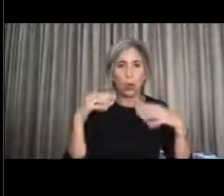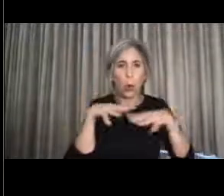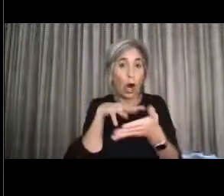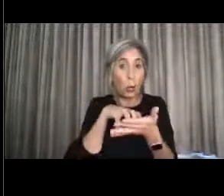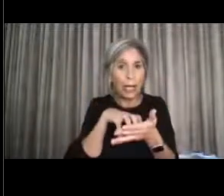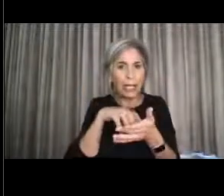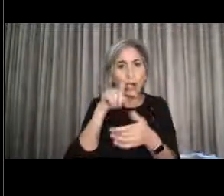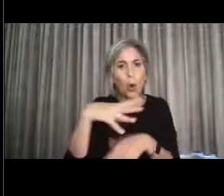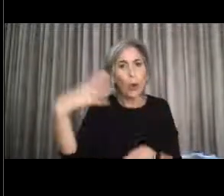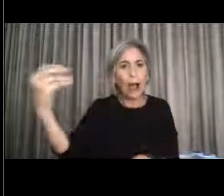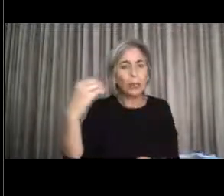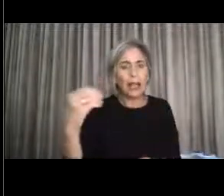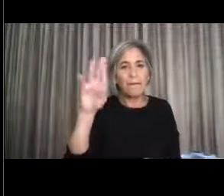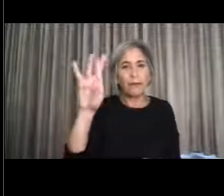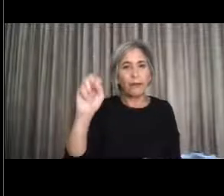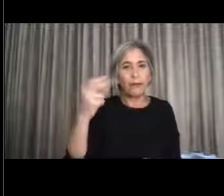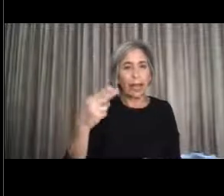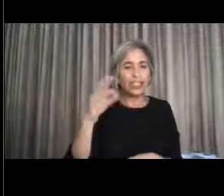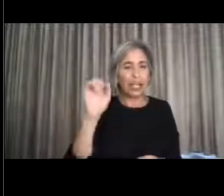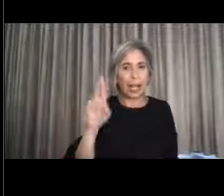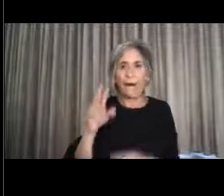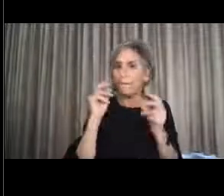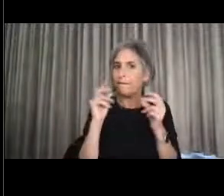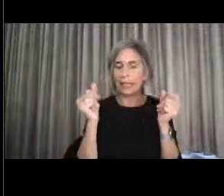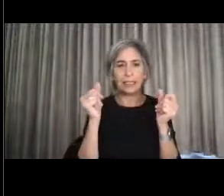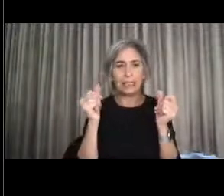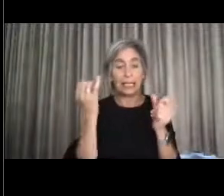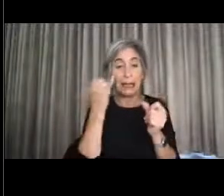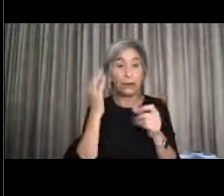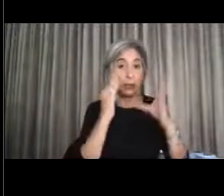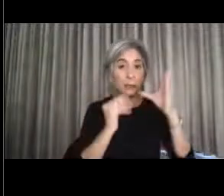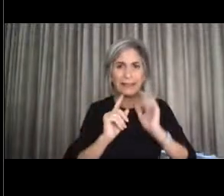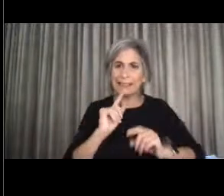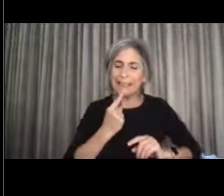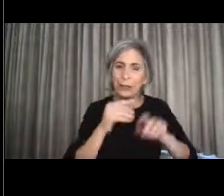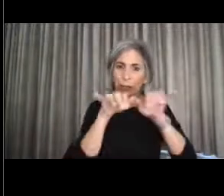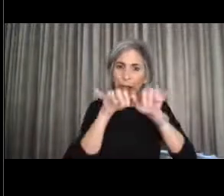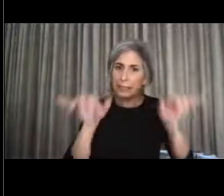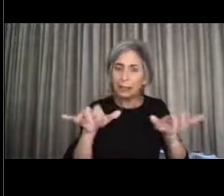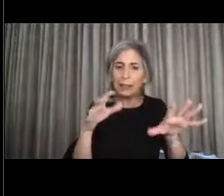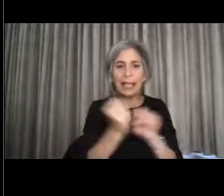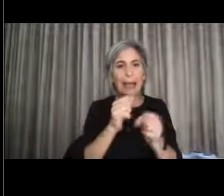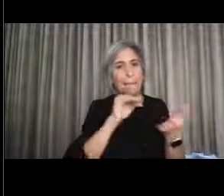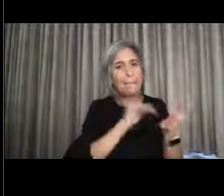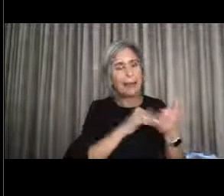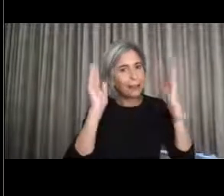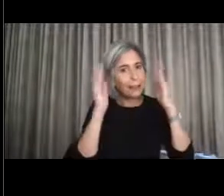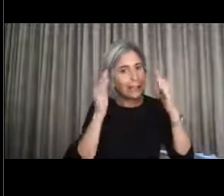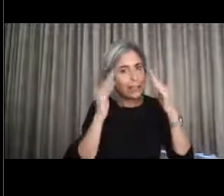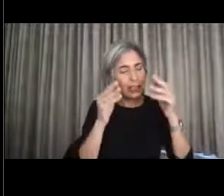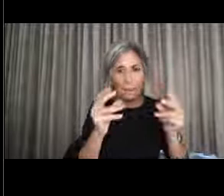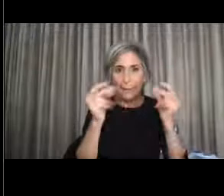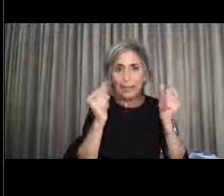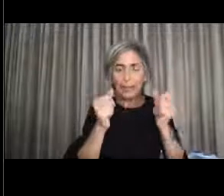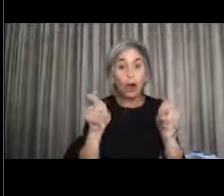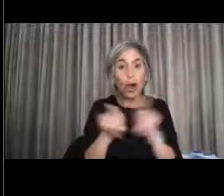away. If you experience serious symptoms, get medical attention immediately and call